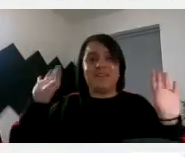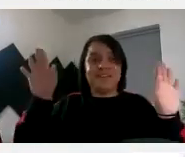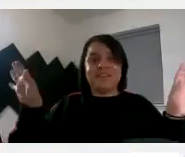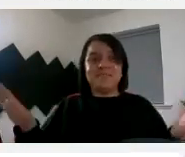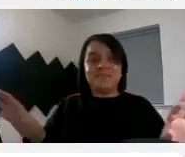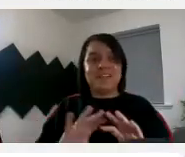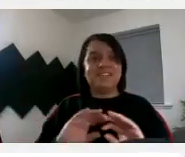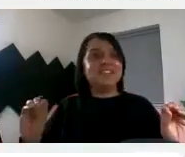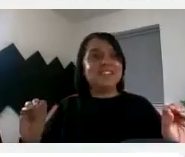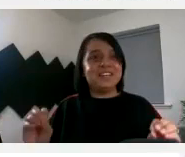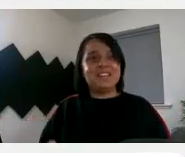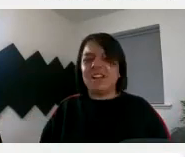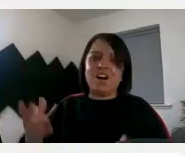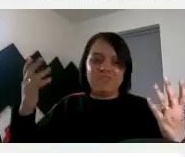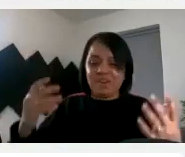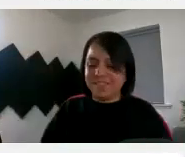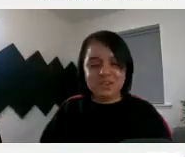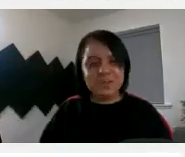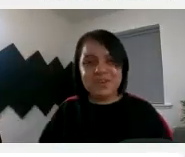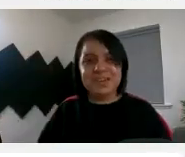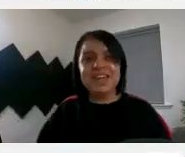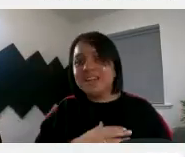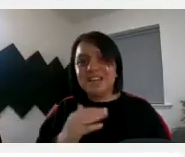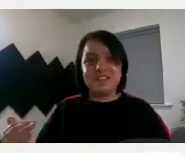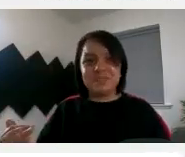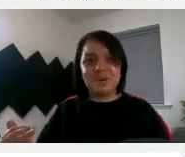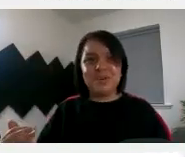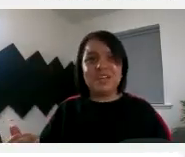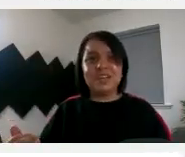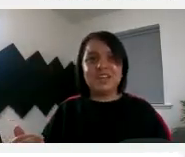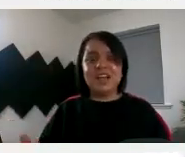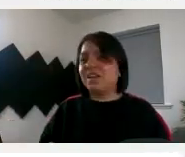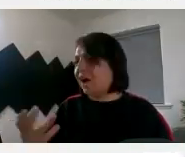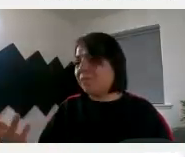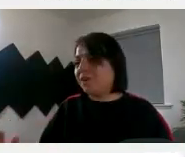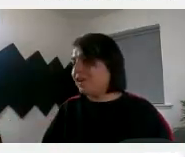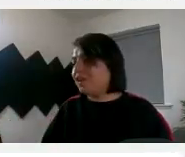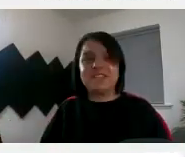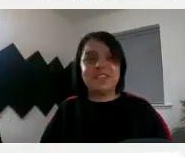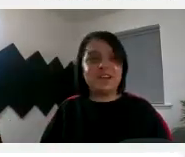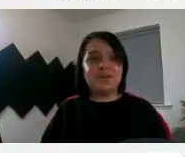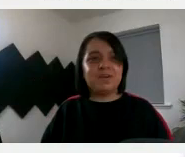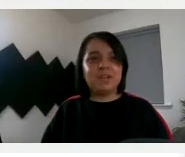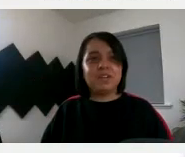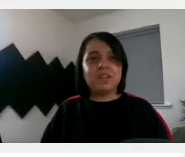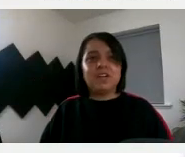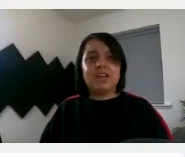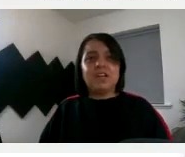bit like cheesy. Say like, oh, fuck, the kettle's broken. It's normal. Like, how am I going to make a cup of tea now?